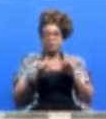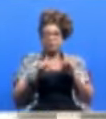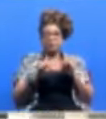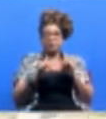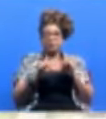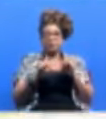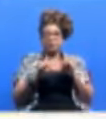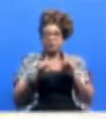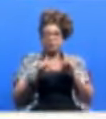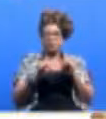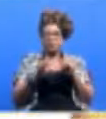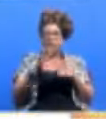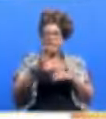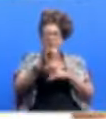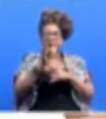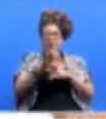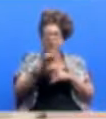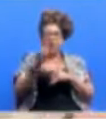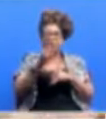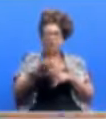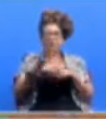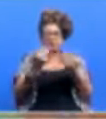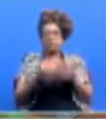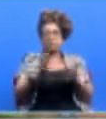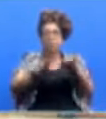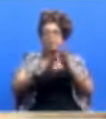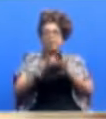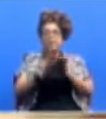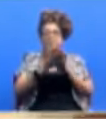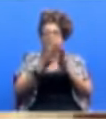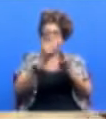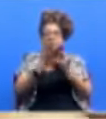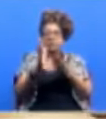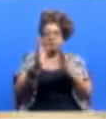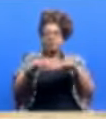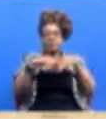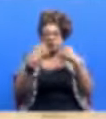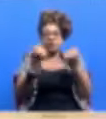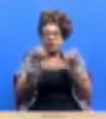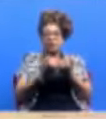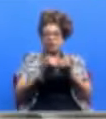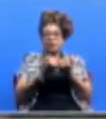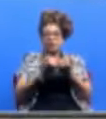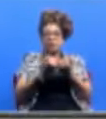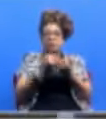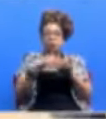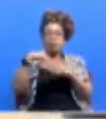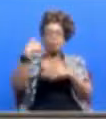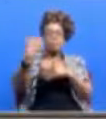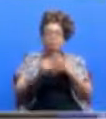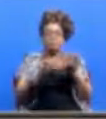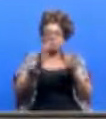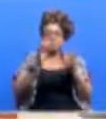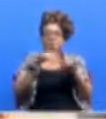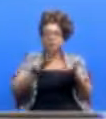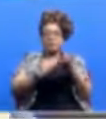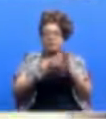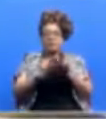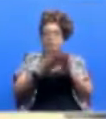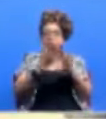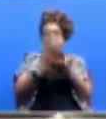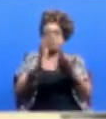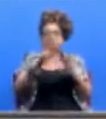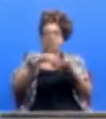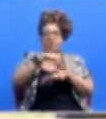The Mayai and Smokie vendors have become an integral part of society. The two seems to have become part of the national